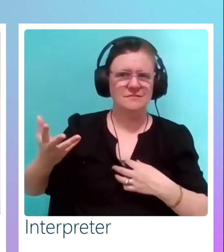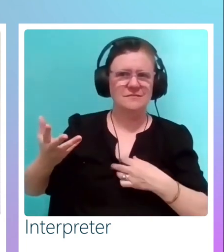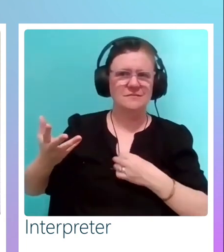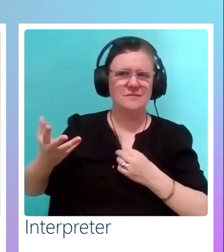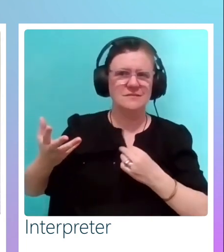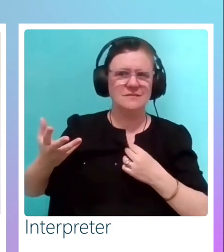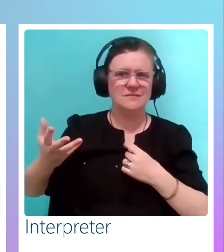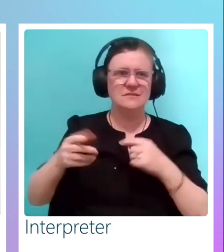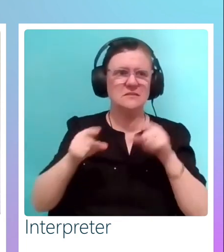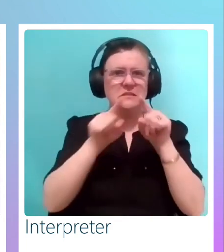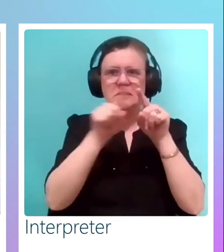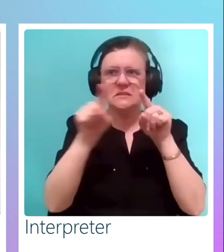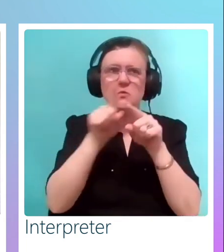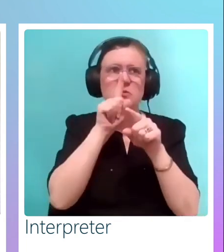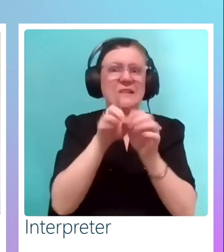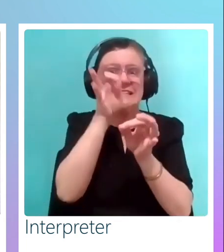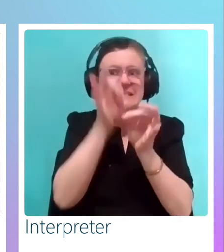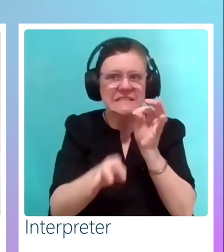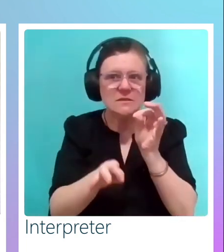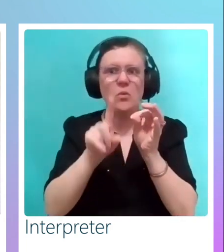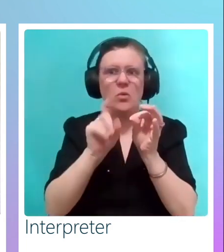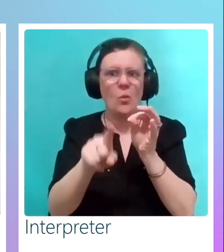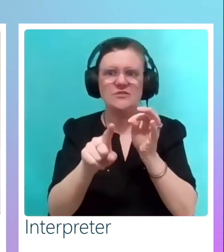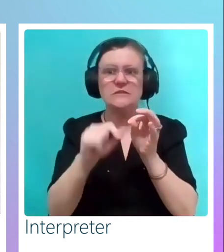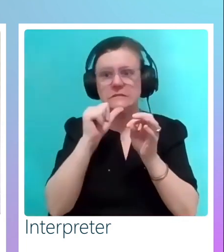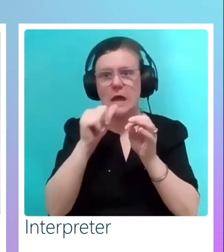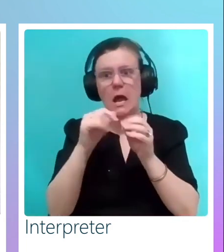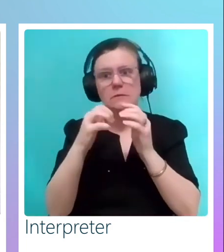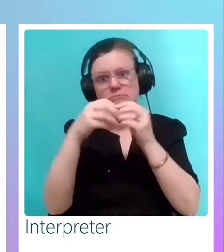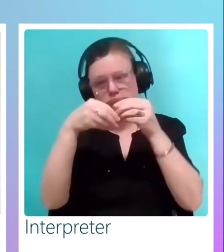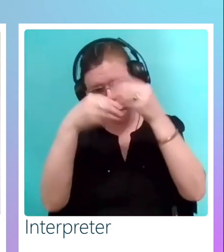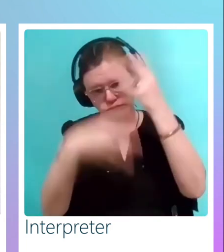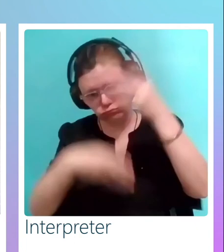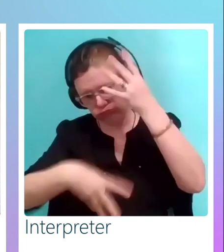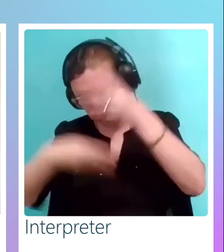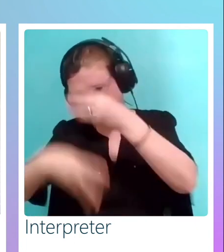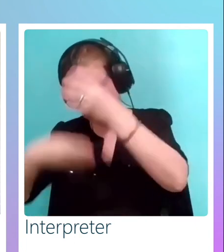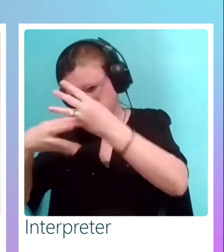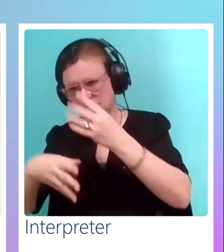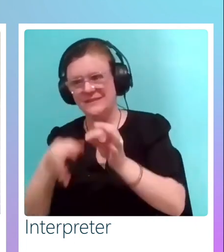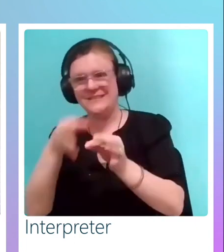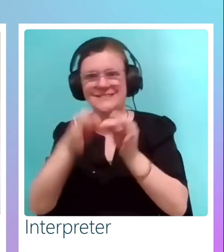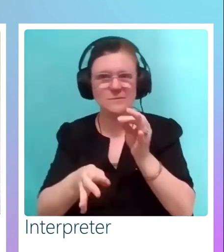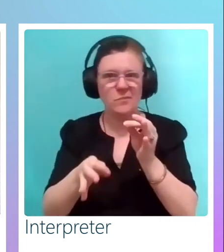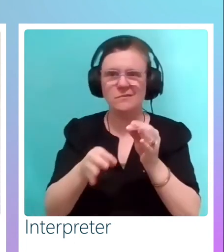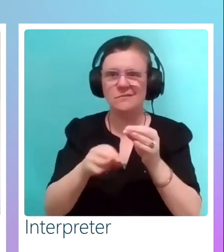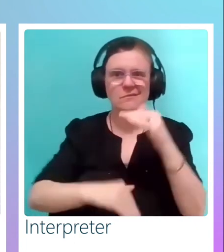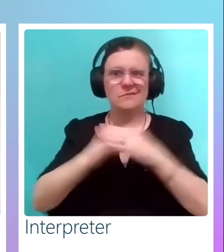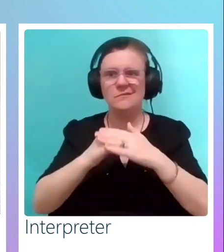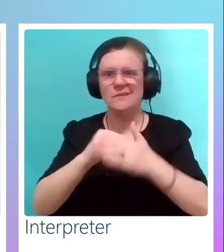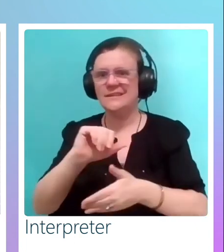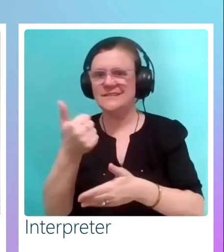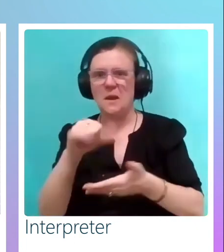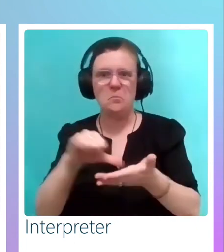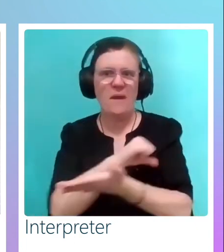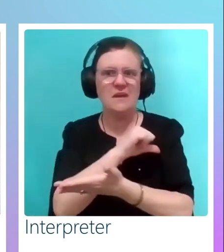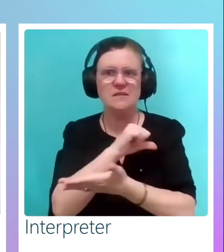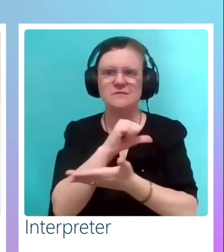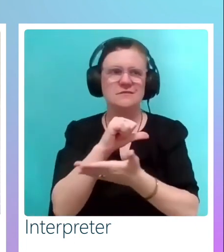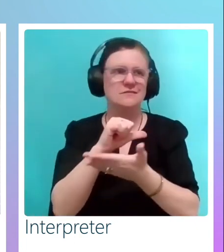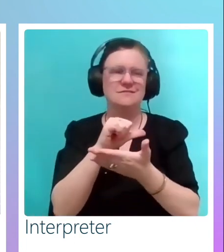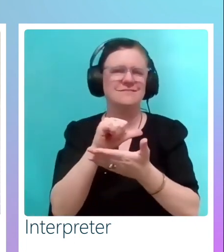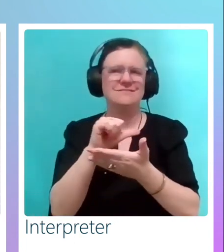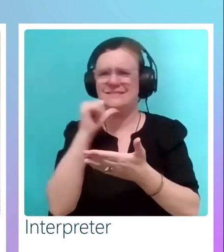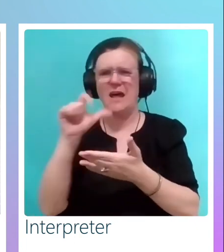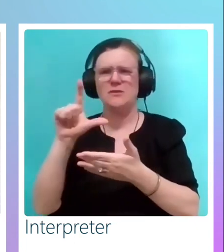questions that people absolutely have to answer for that passport application. You should be keeping it simple to, you know, one thing per page. We talk about a lot, you